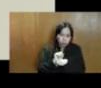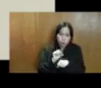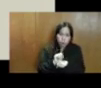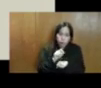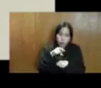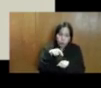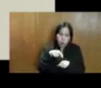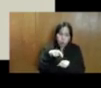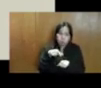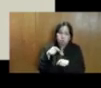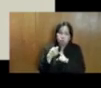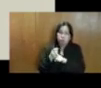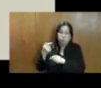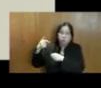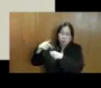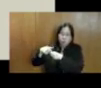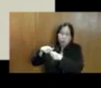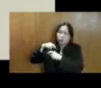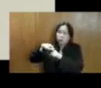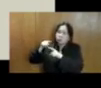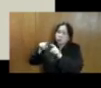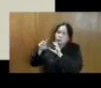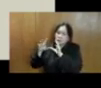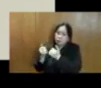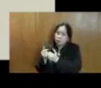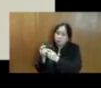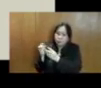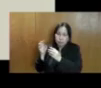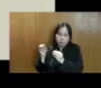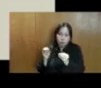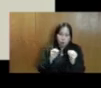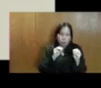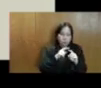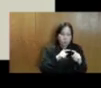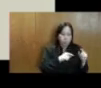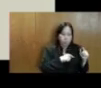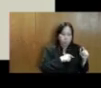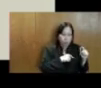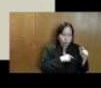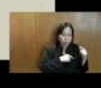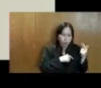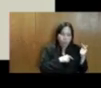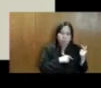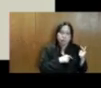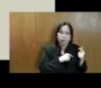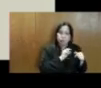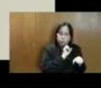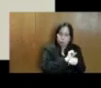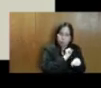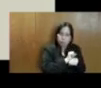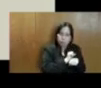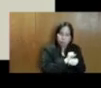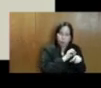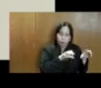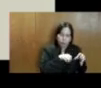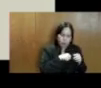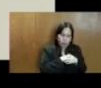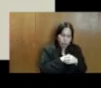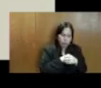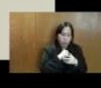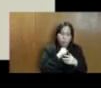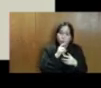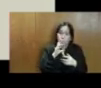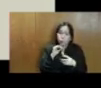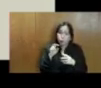industries and that go to the green, that go to a green industry or a green job. So of all